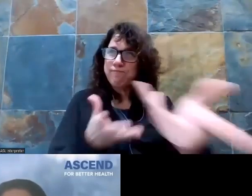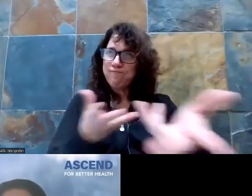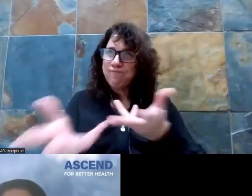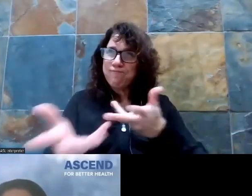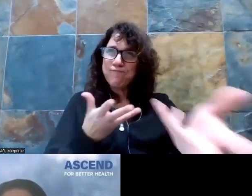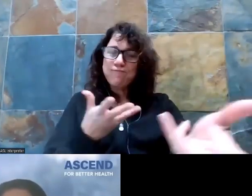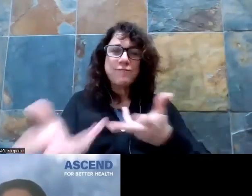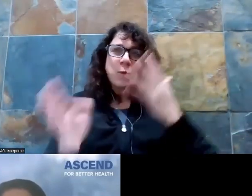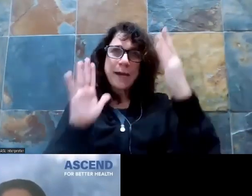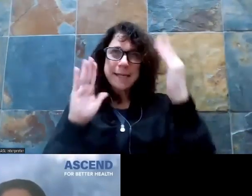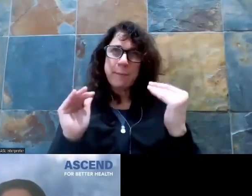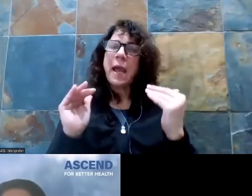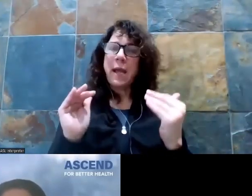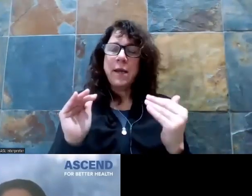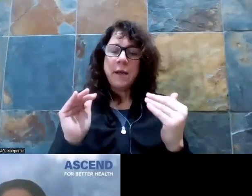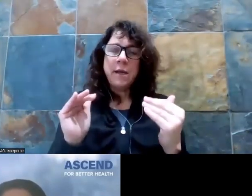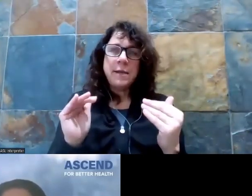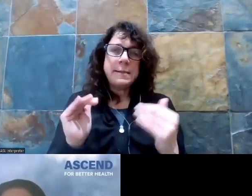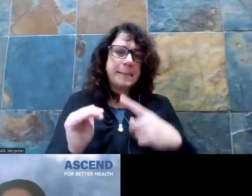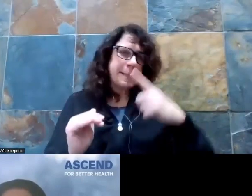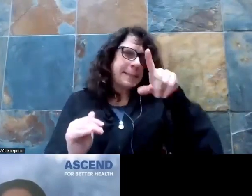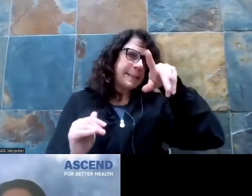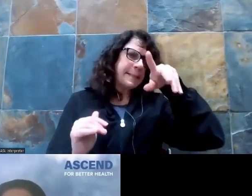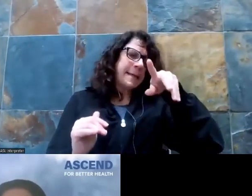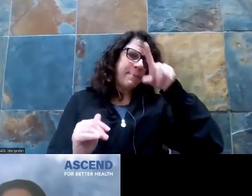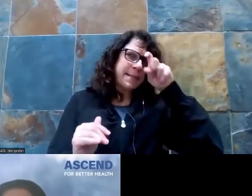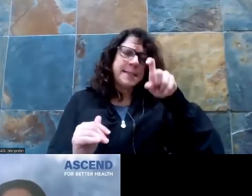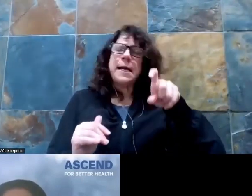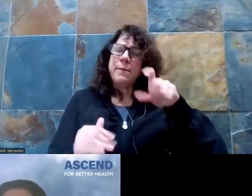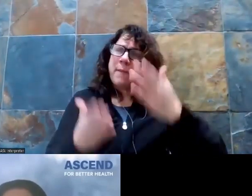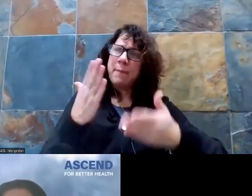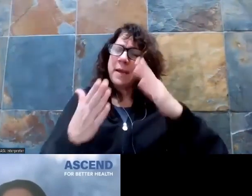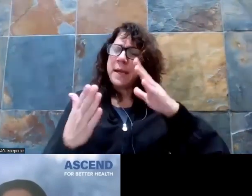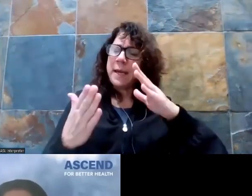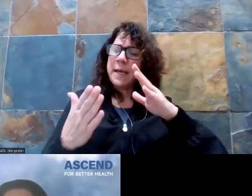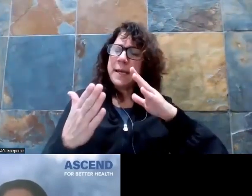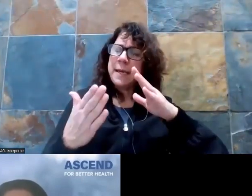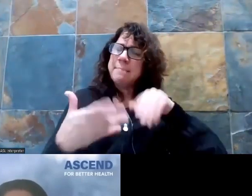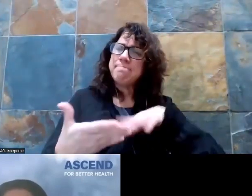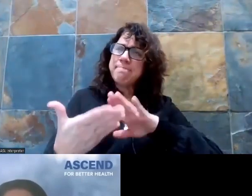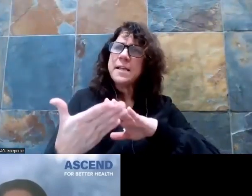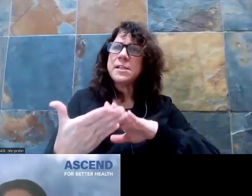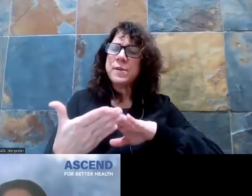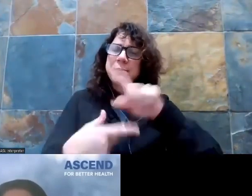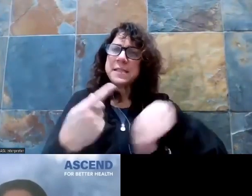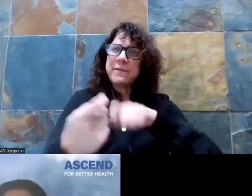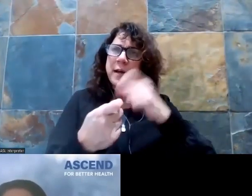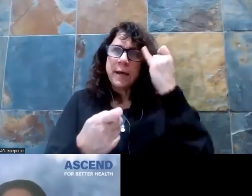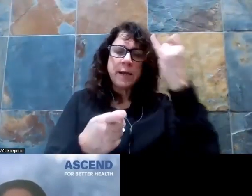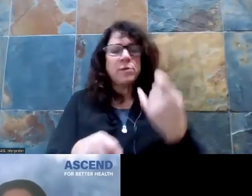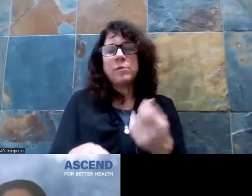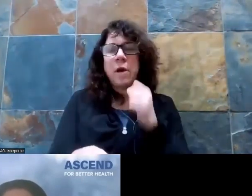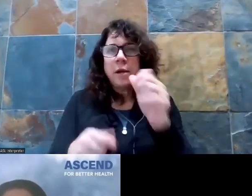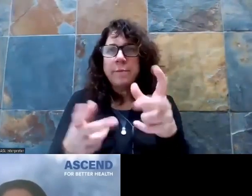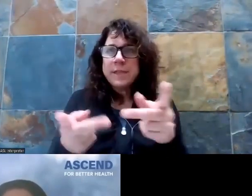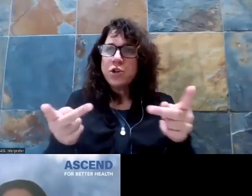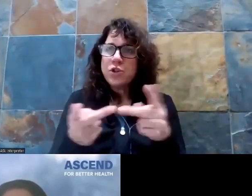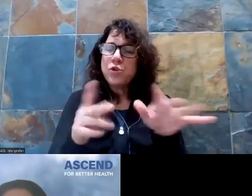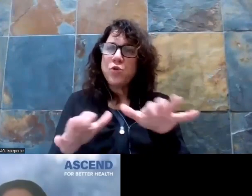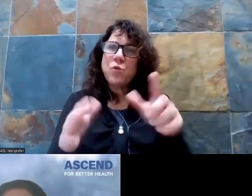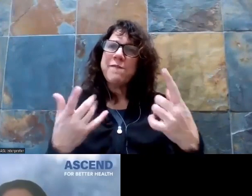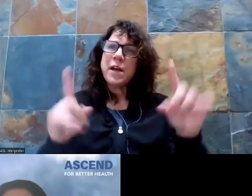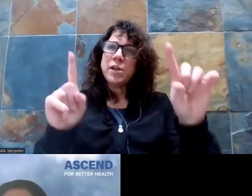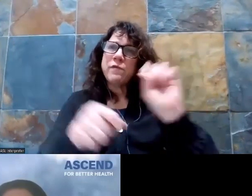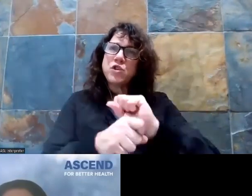to anticipate the skepticism that may be met with certain ideas, then you're not going to be in a position to do as effective a